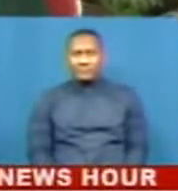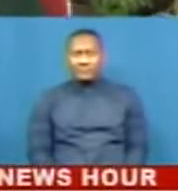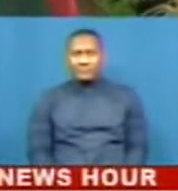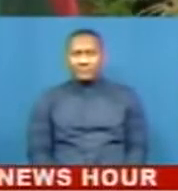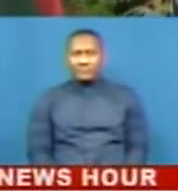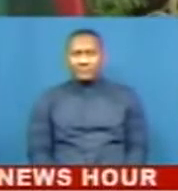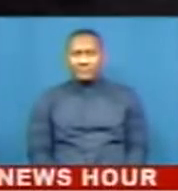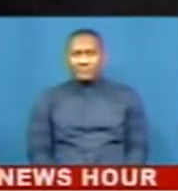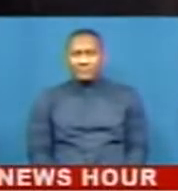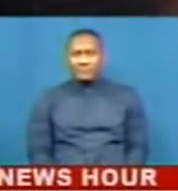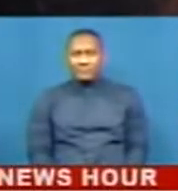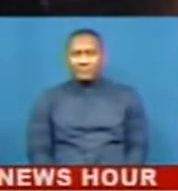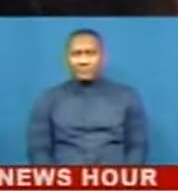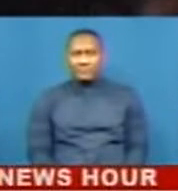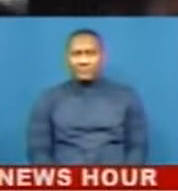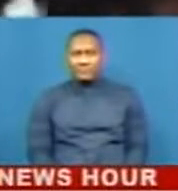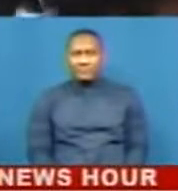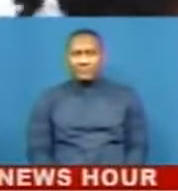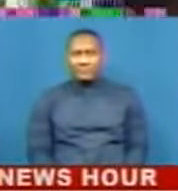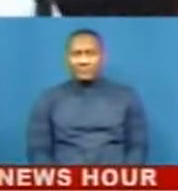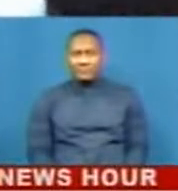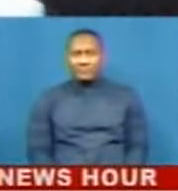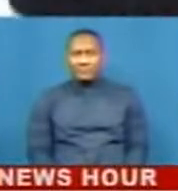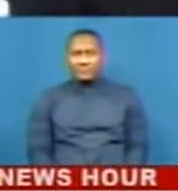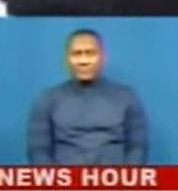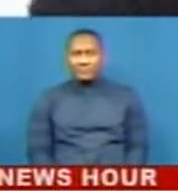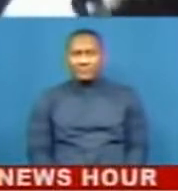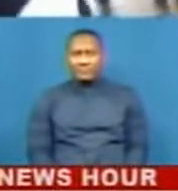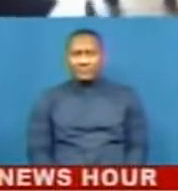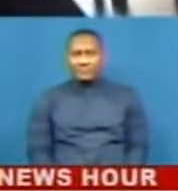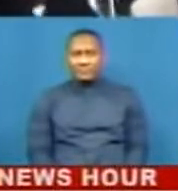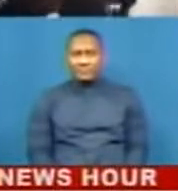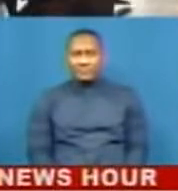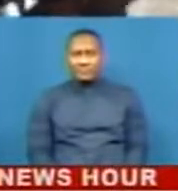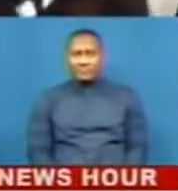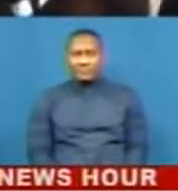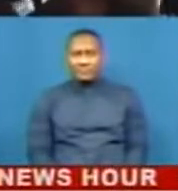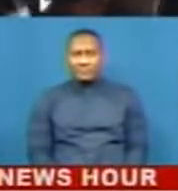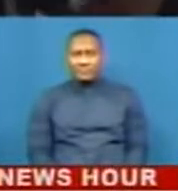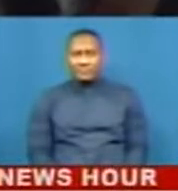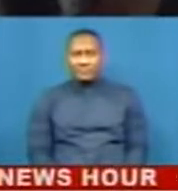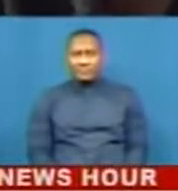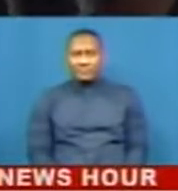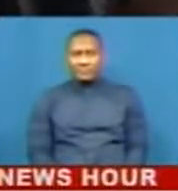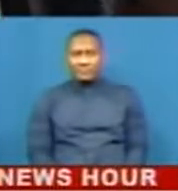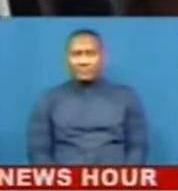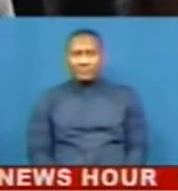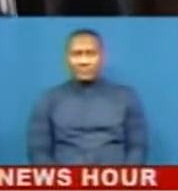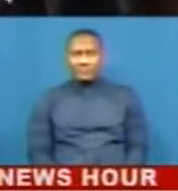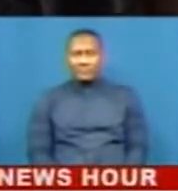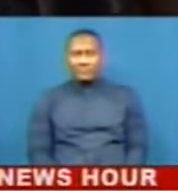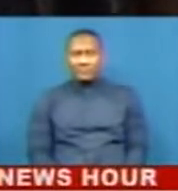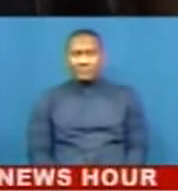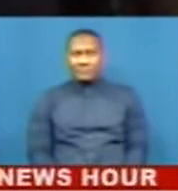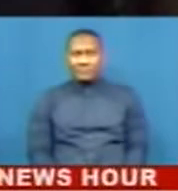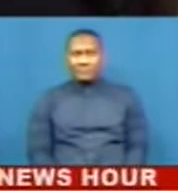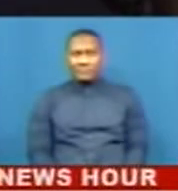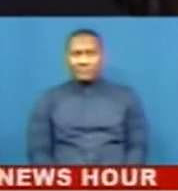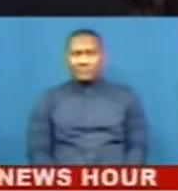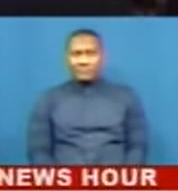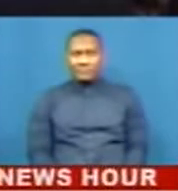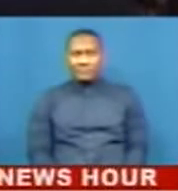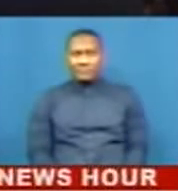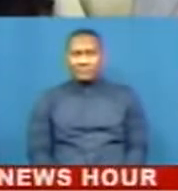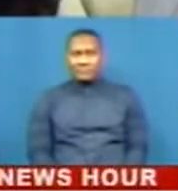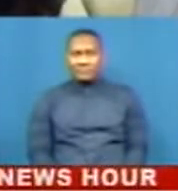within the ECOWAS sub-region. They also discussed the fight against terrorism, the Bolgatanga-Bingo Electricity